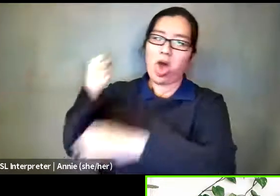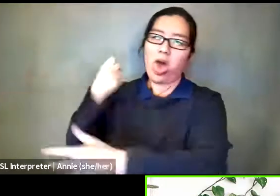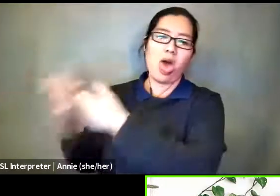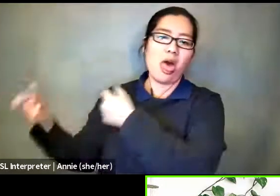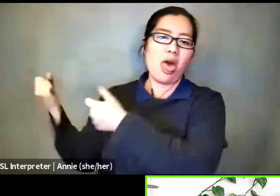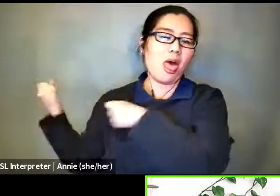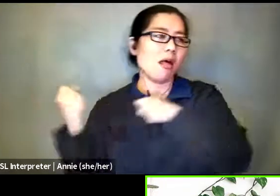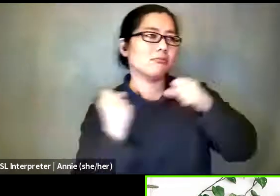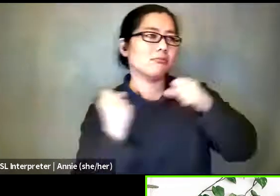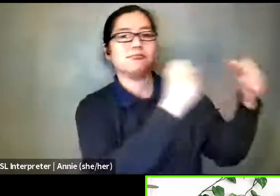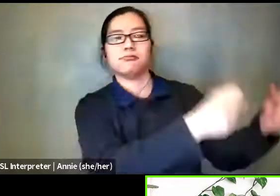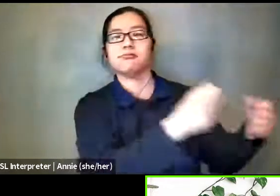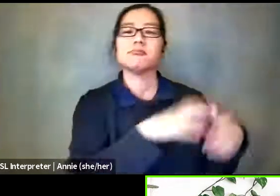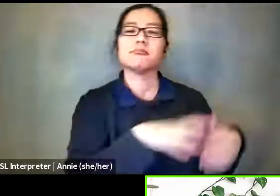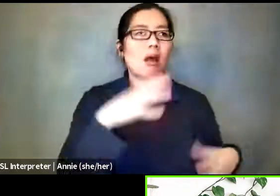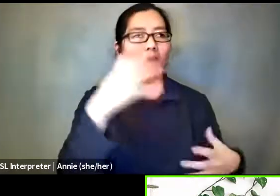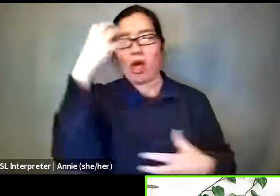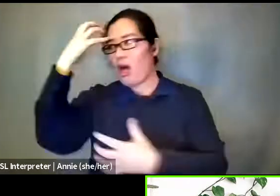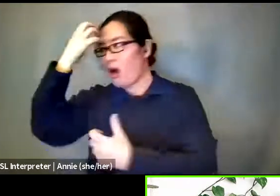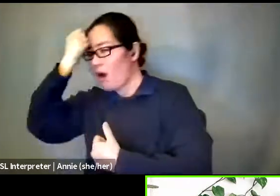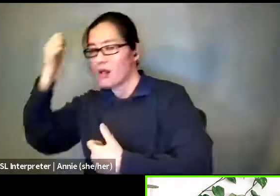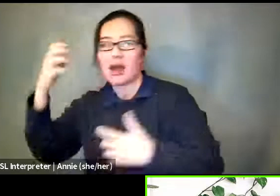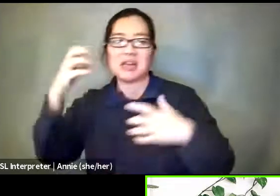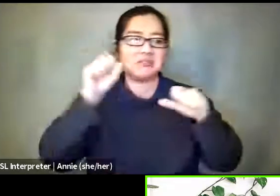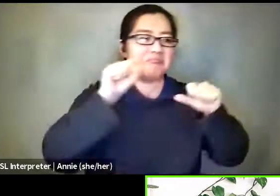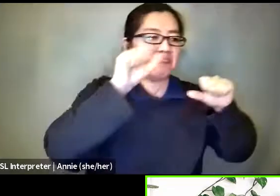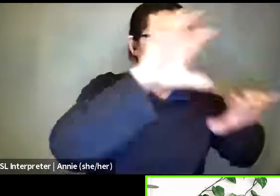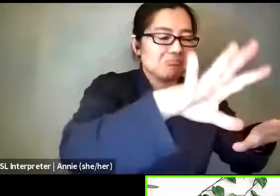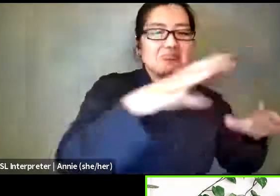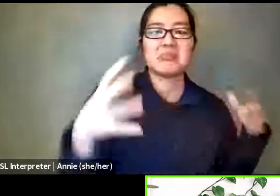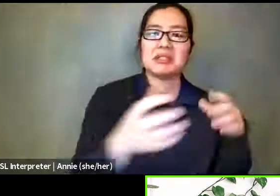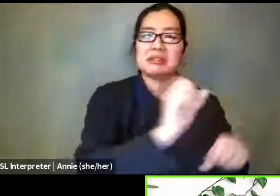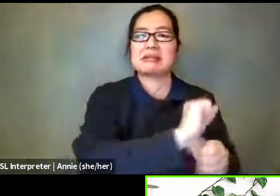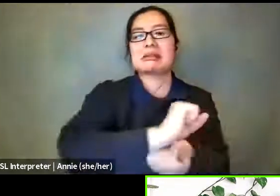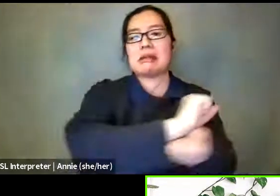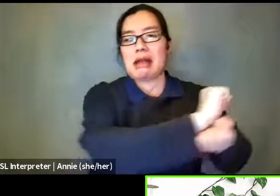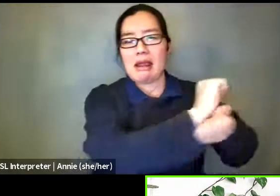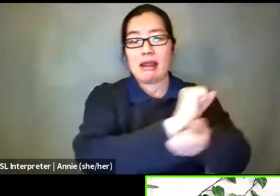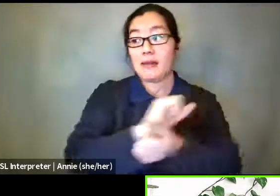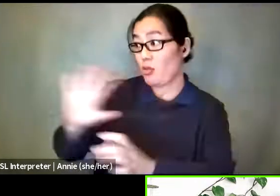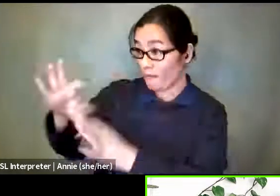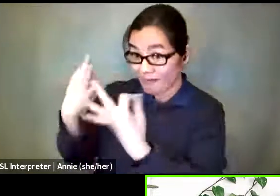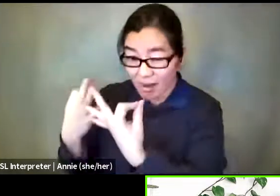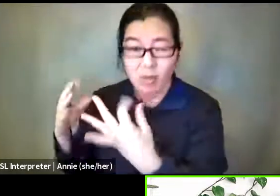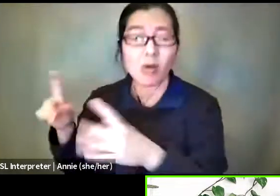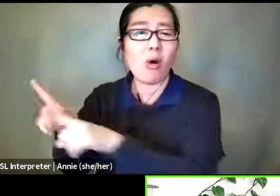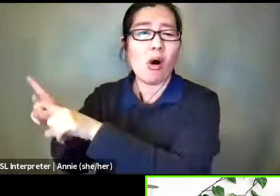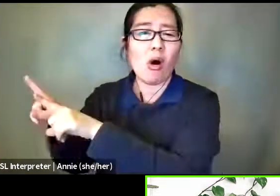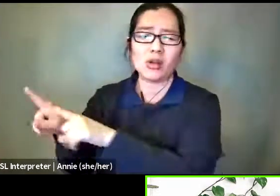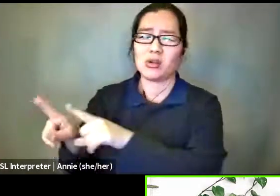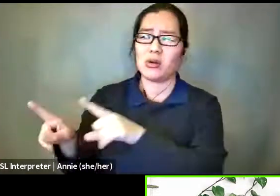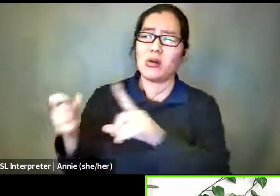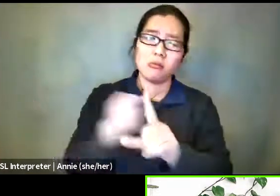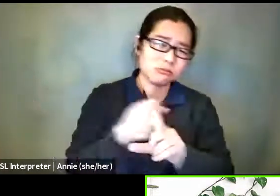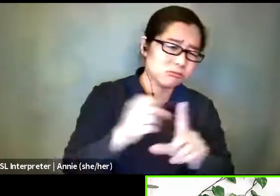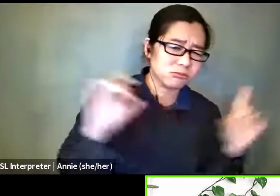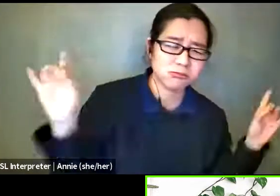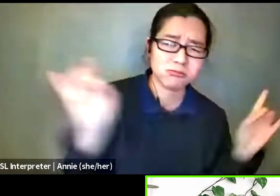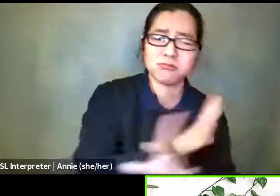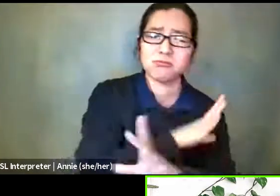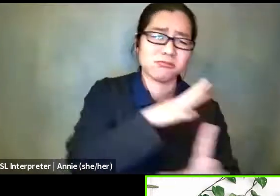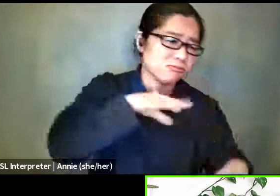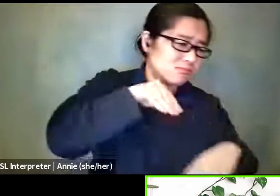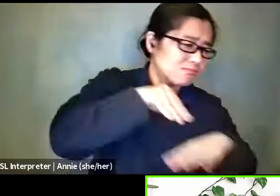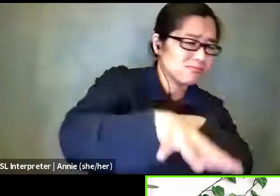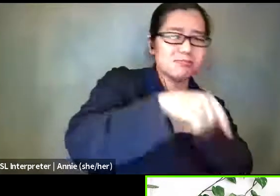lands, colonized, enslaved, and detribalized, and whose families were also brutalized for hundreds of years. So as someone indigenous